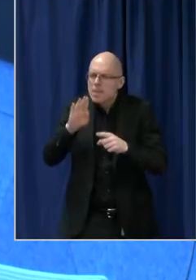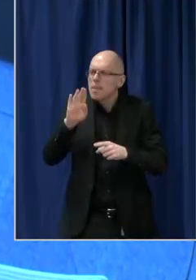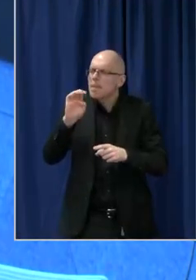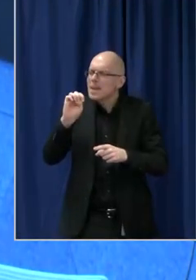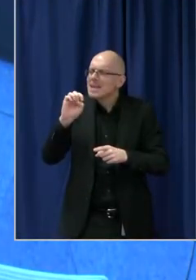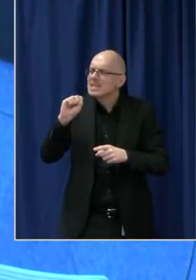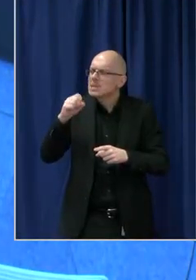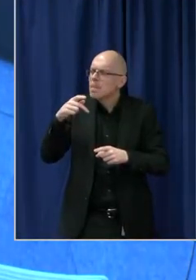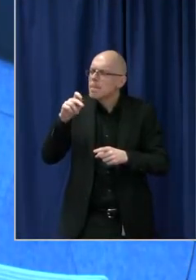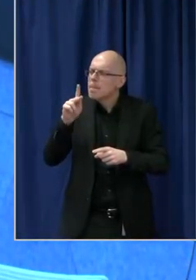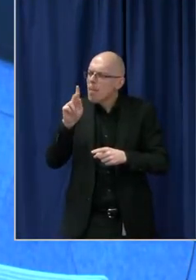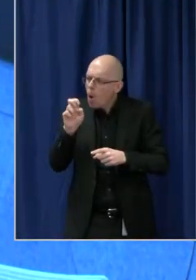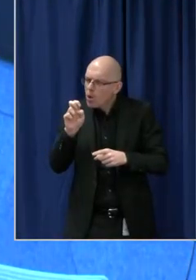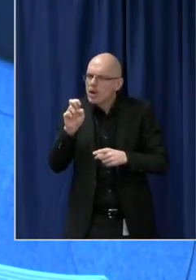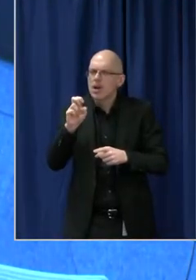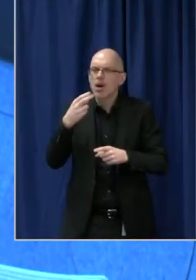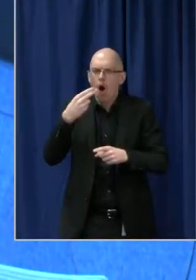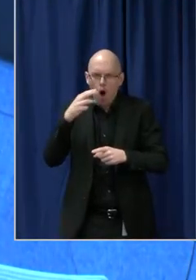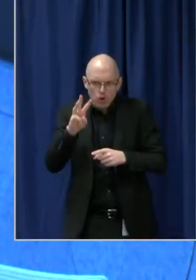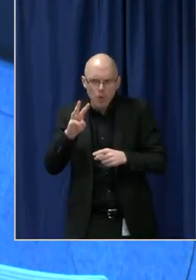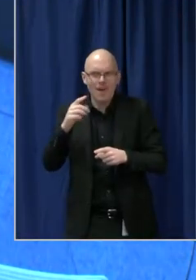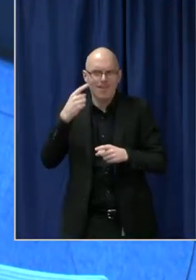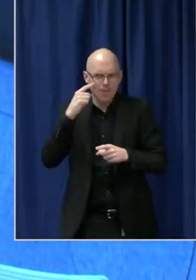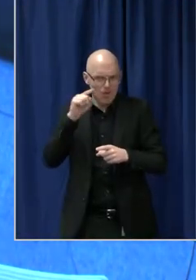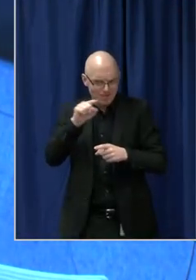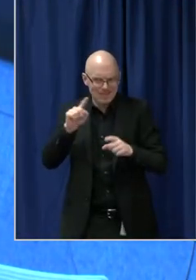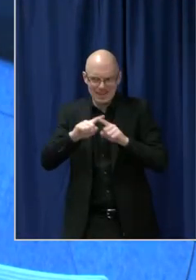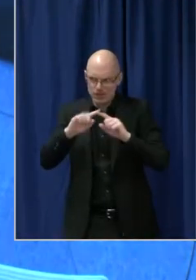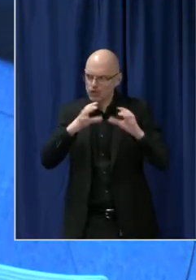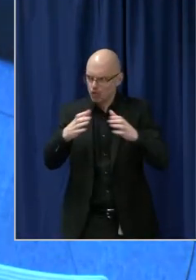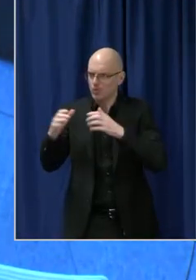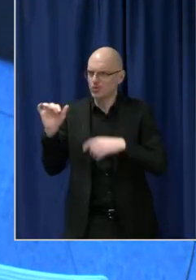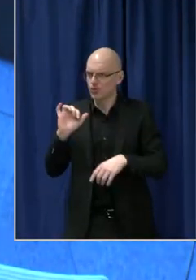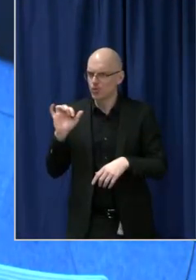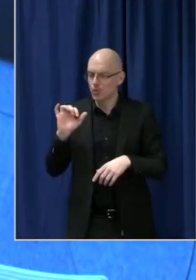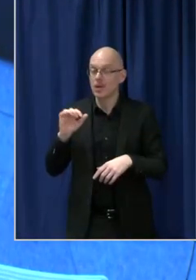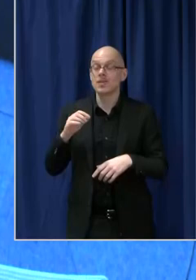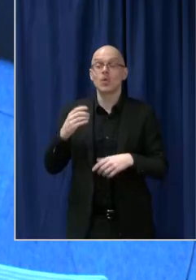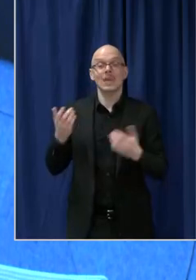have to balance our approach at the FCC between continuing to support